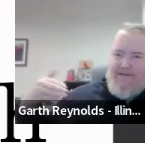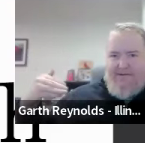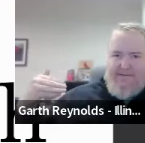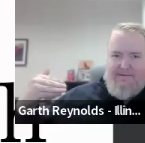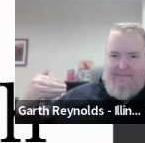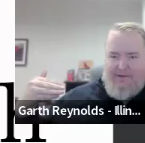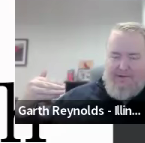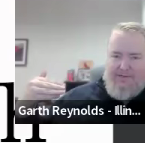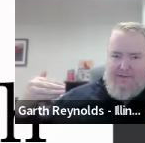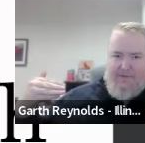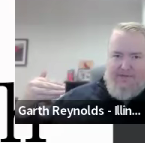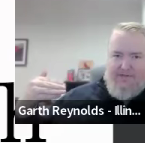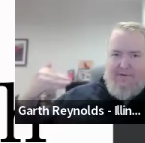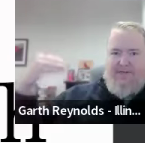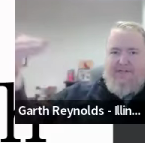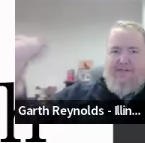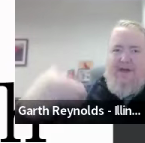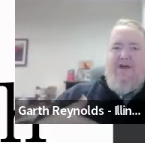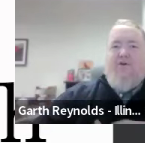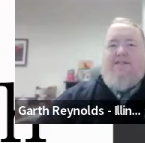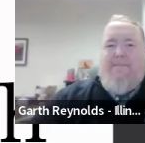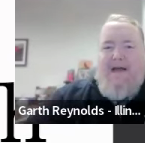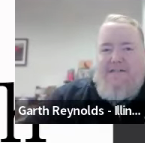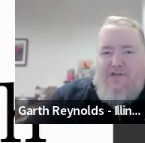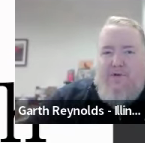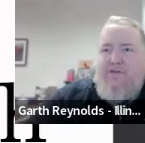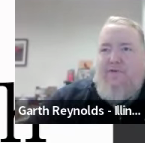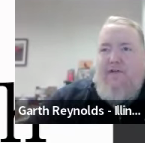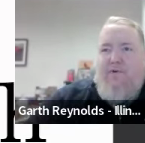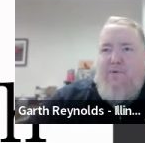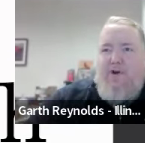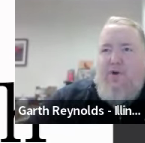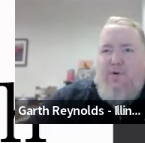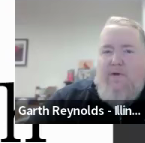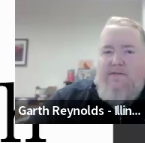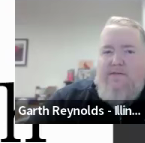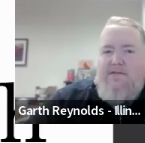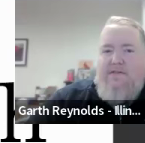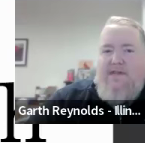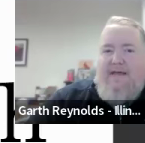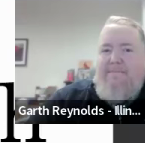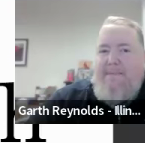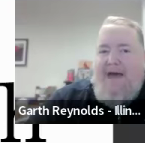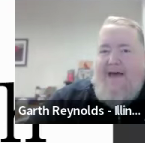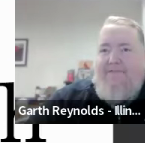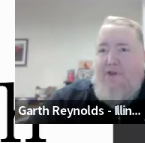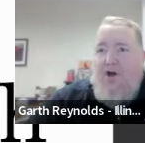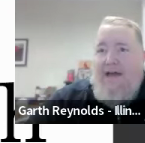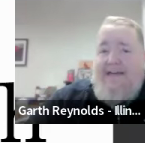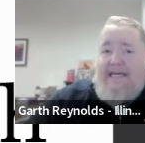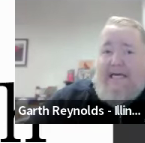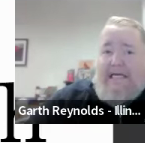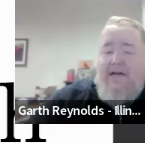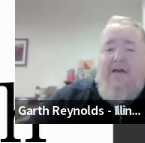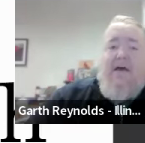the wholesalers put into a situation. So it just creates a bad situation for everyone where no one wins. This is a